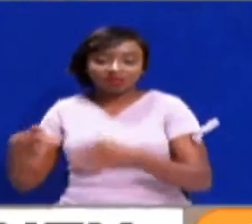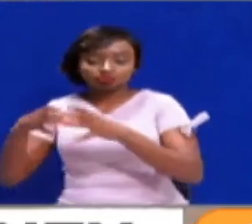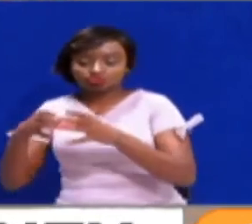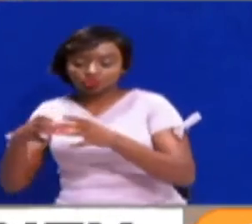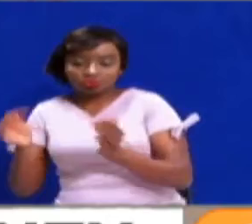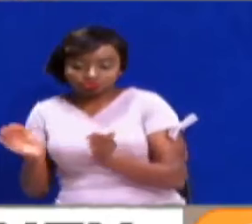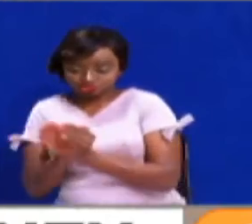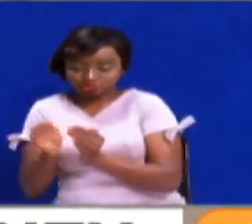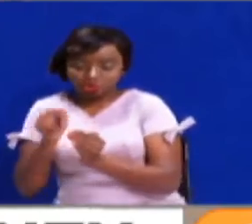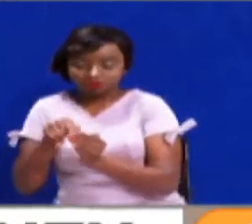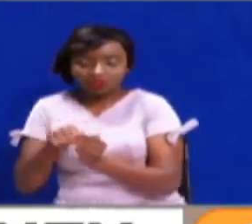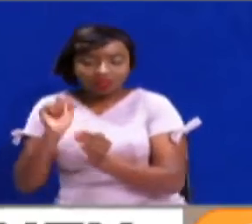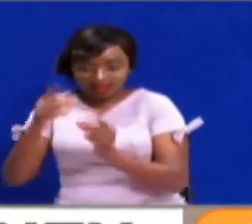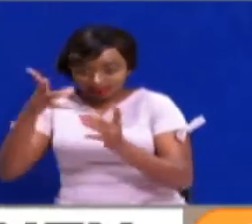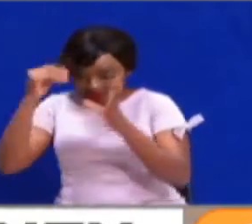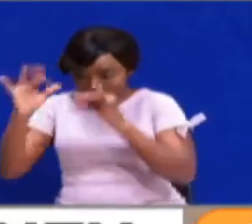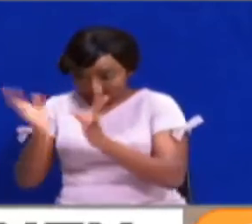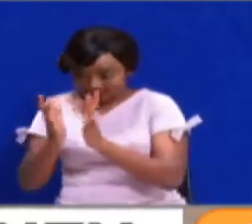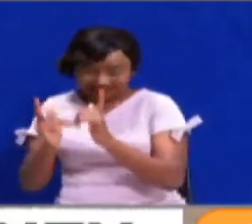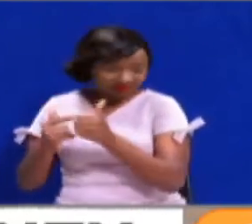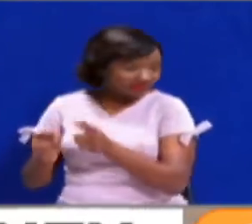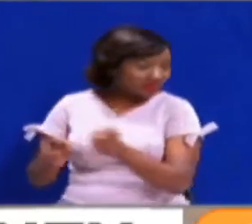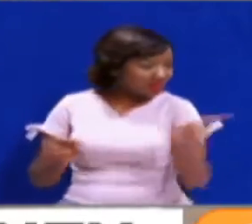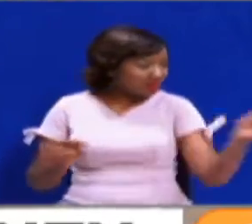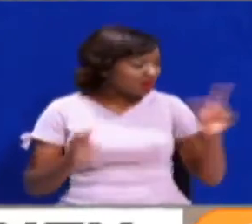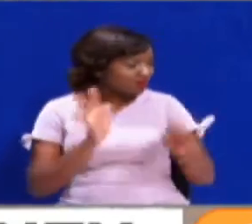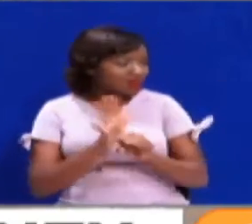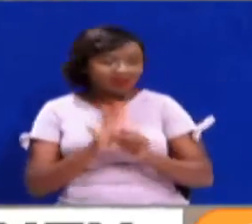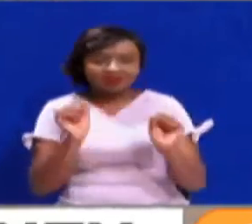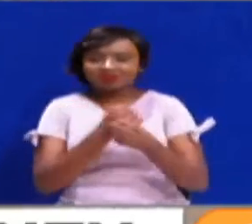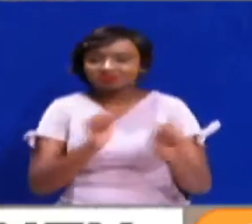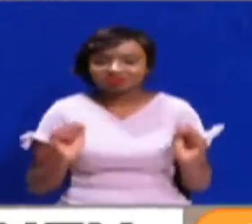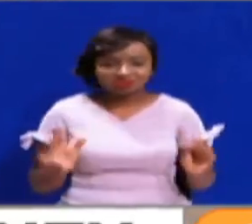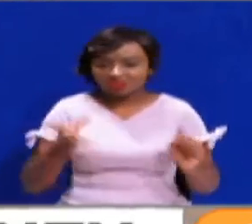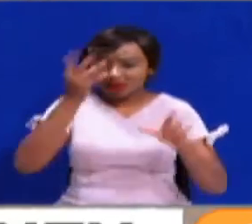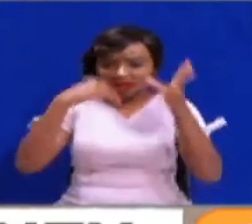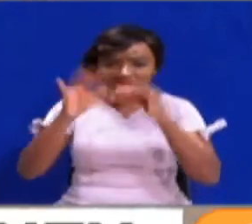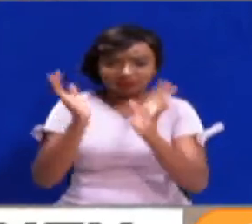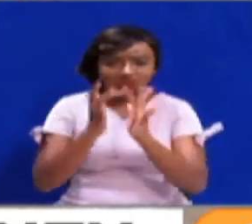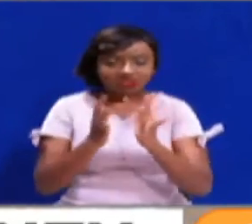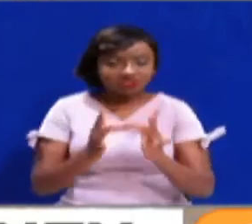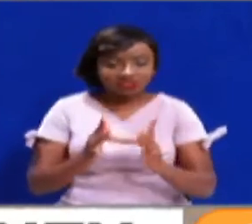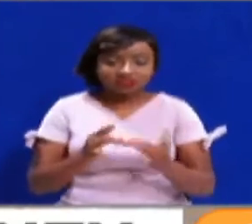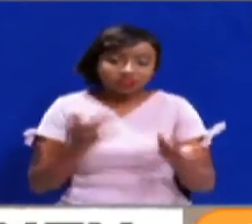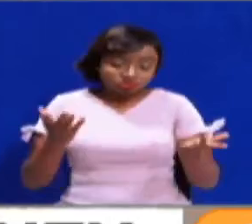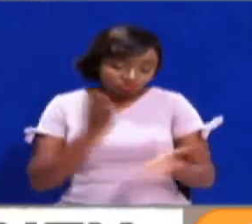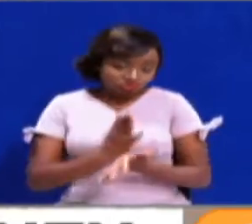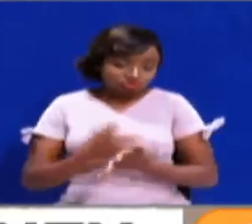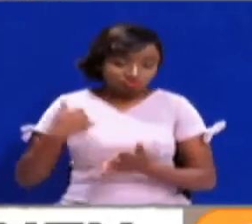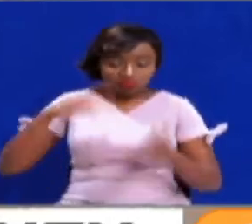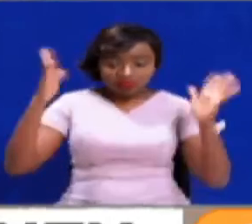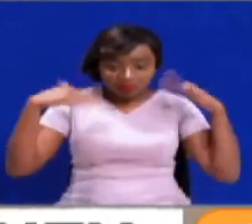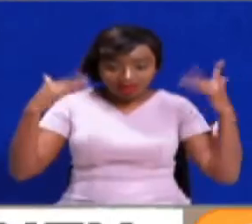fraction of the students being able to study online and a huge number of them being unable to do so. I think we are worried that it is true that our